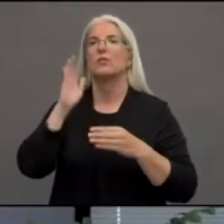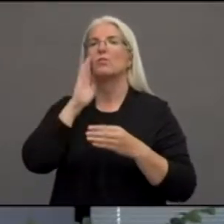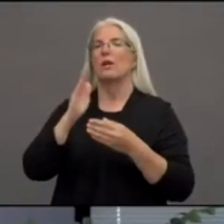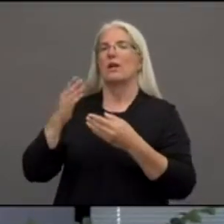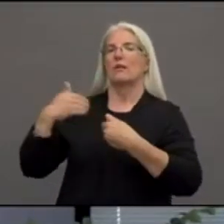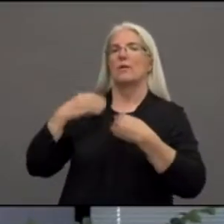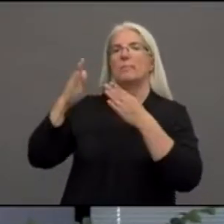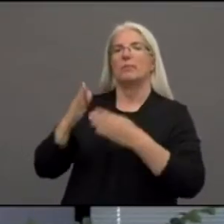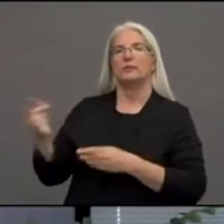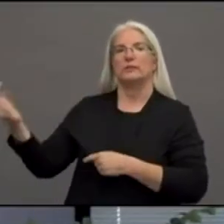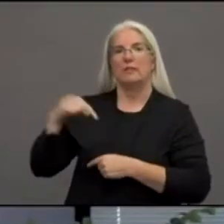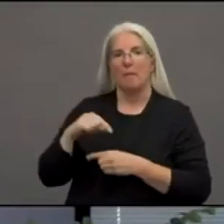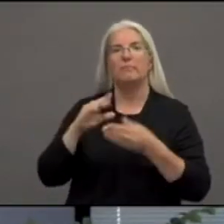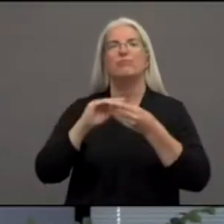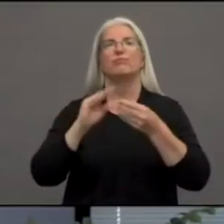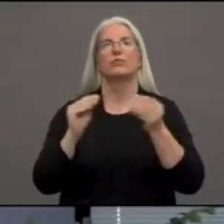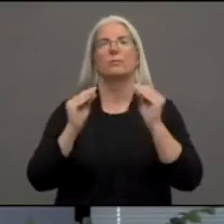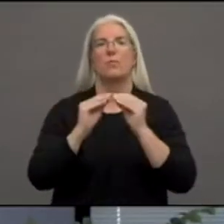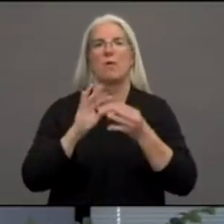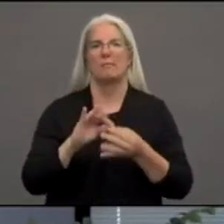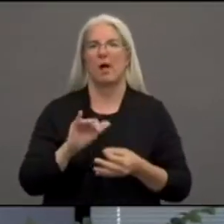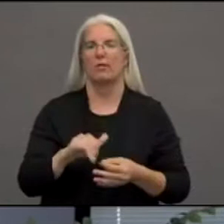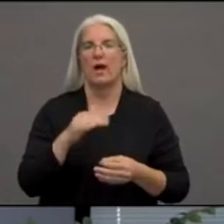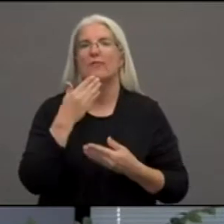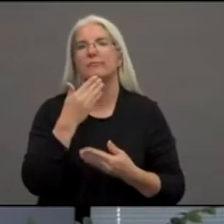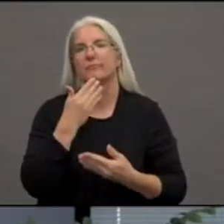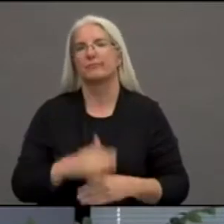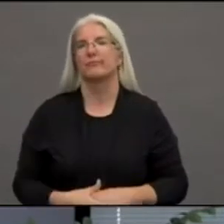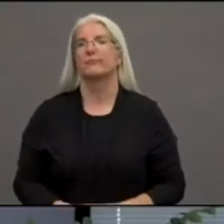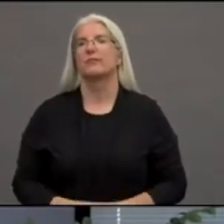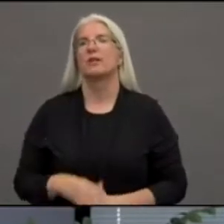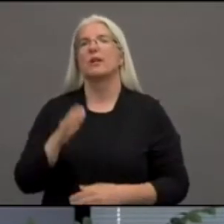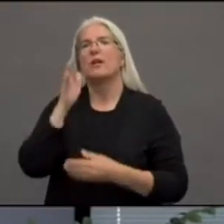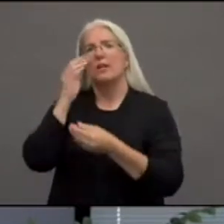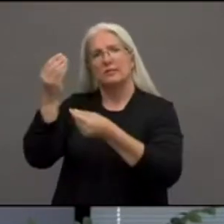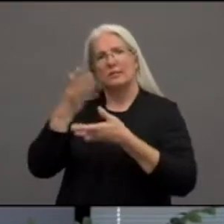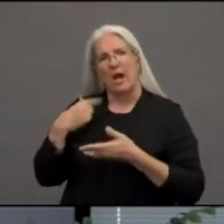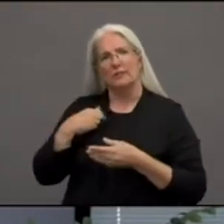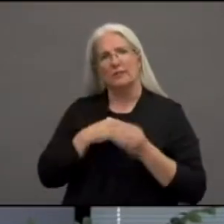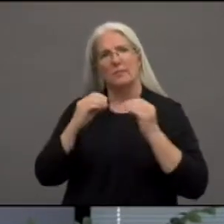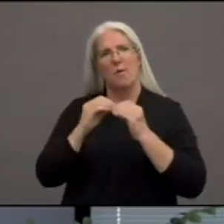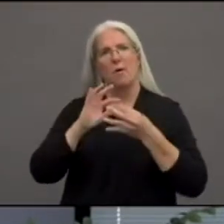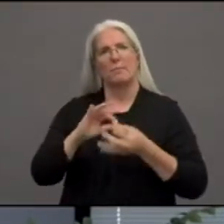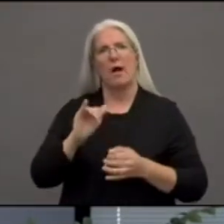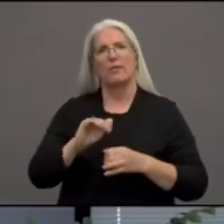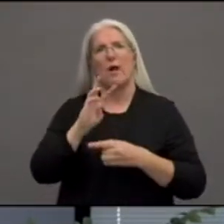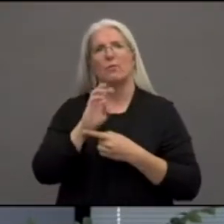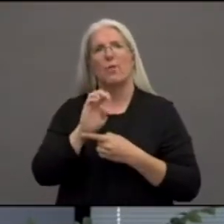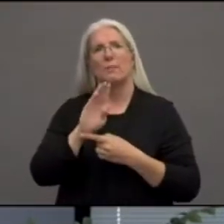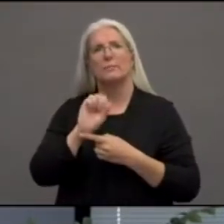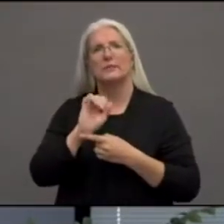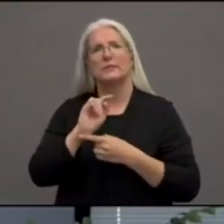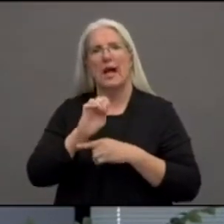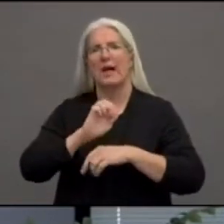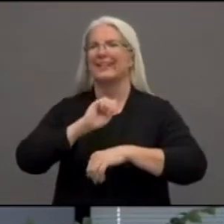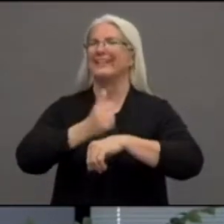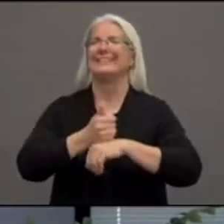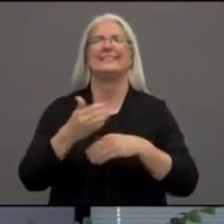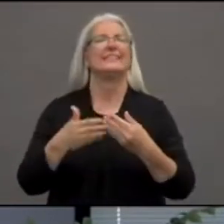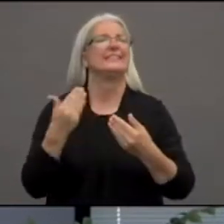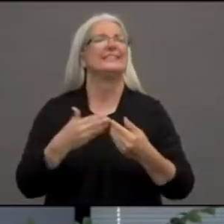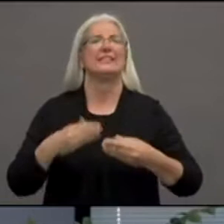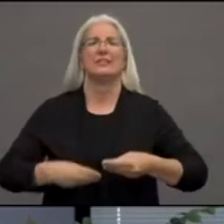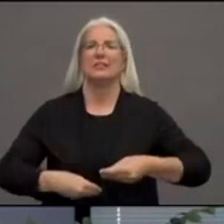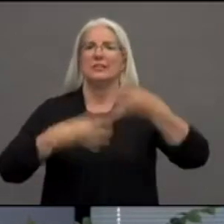just talk about the website that's been created, pulled up here, very easy to get to from here. So just tell us about the